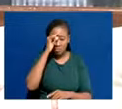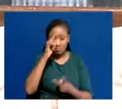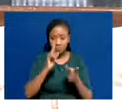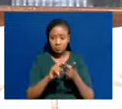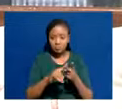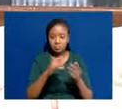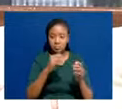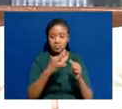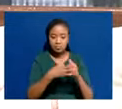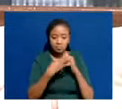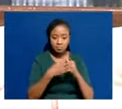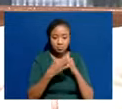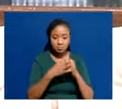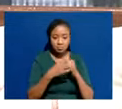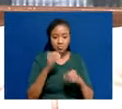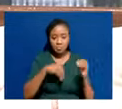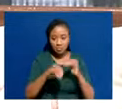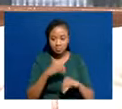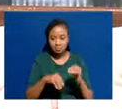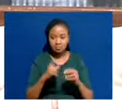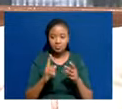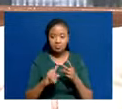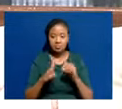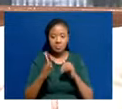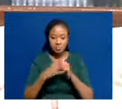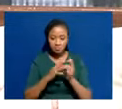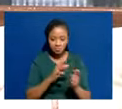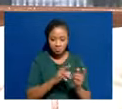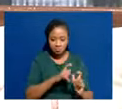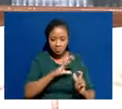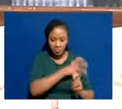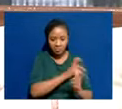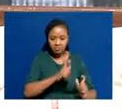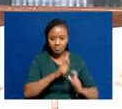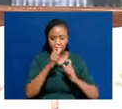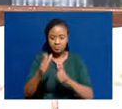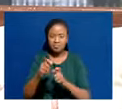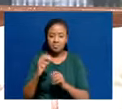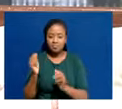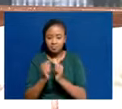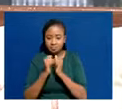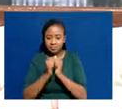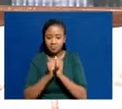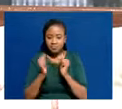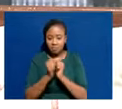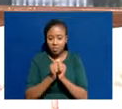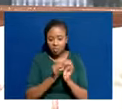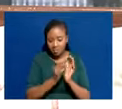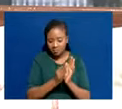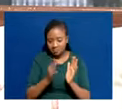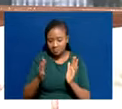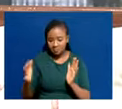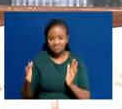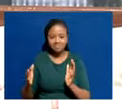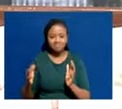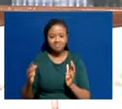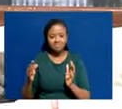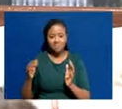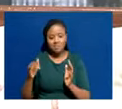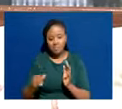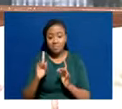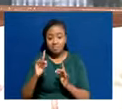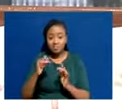an election month. September, transition, October. So those first 3 months went down. But after that,